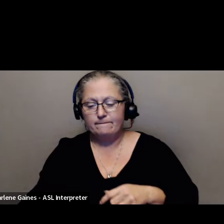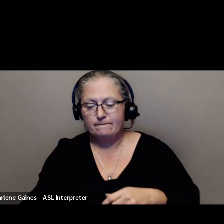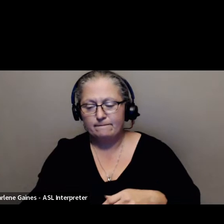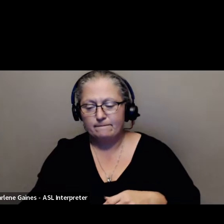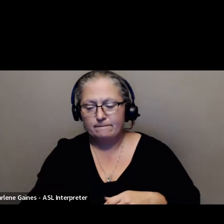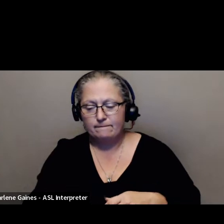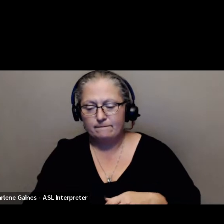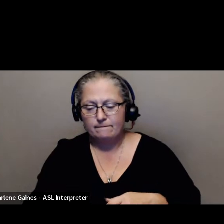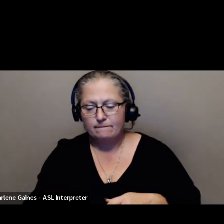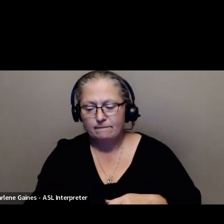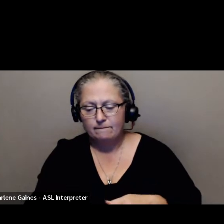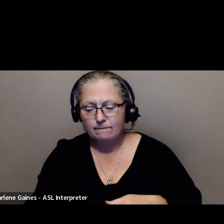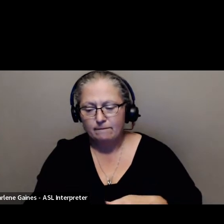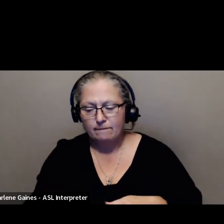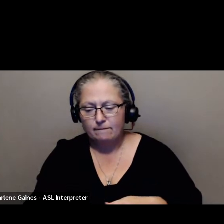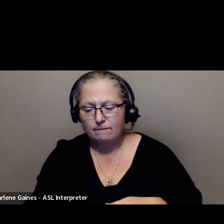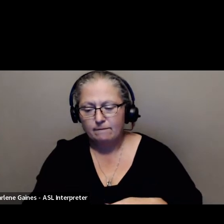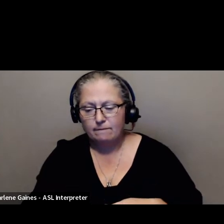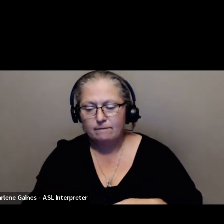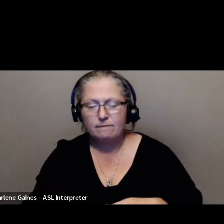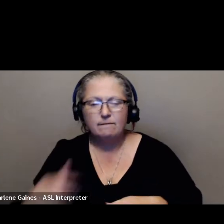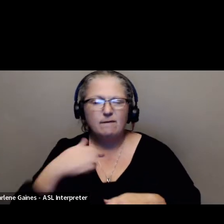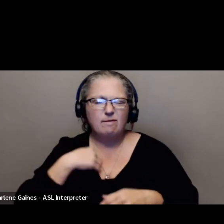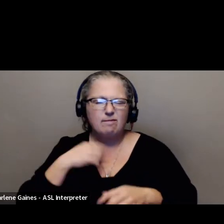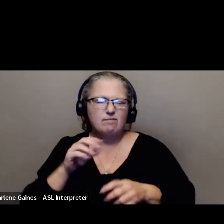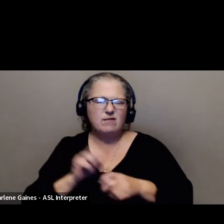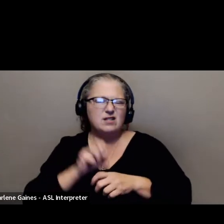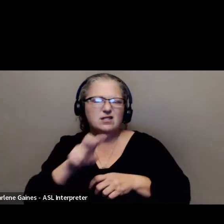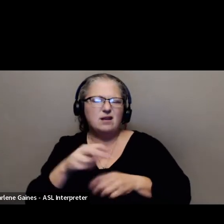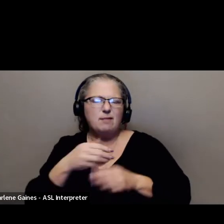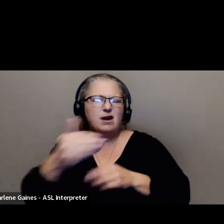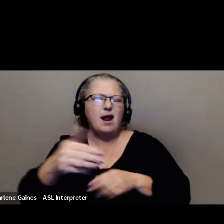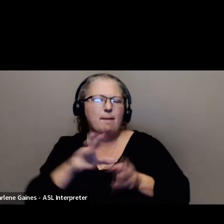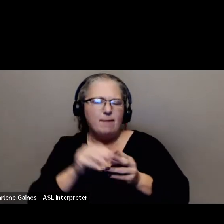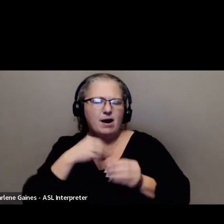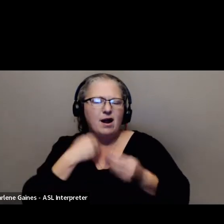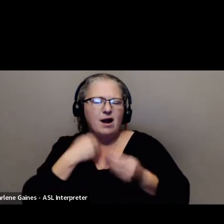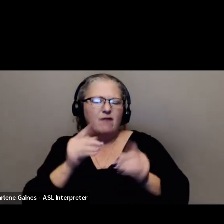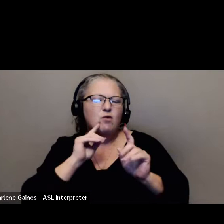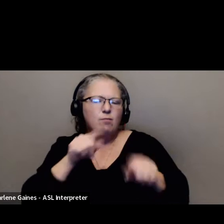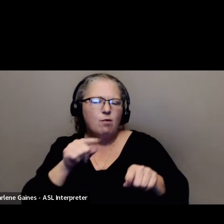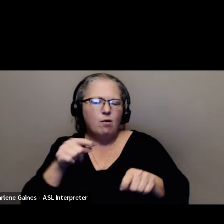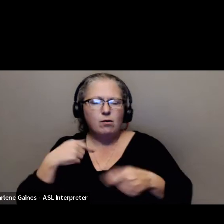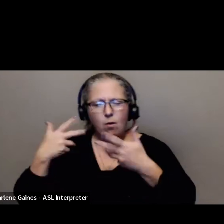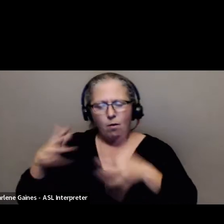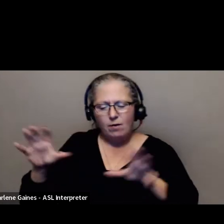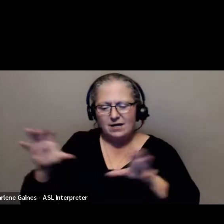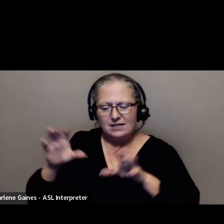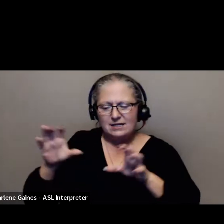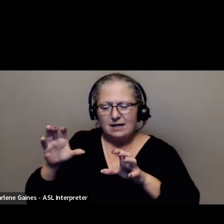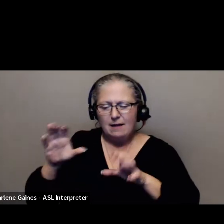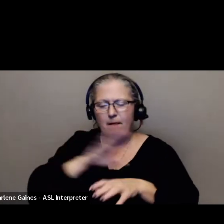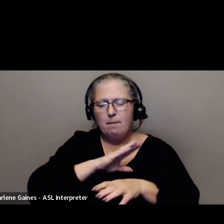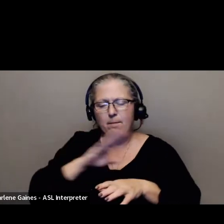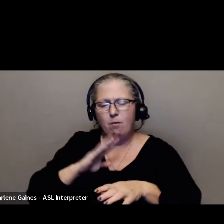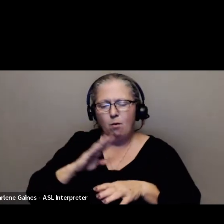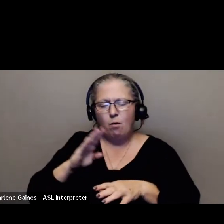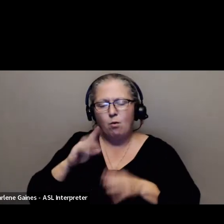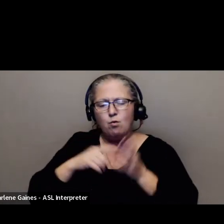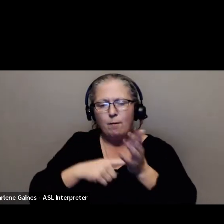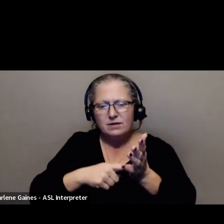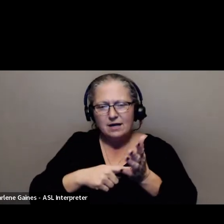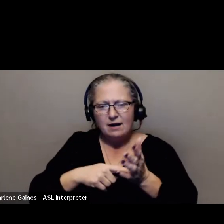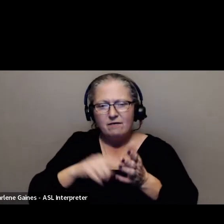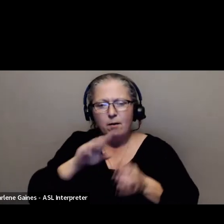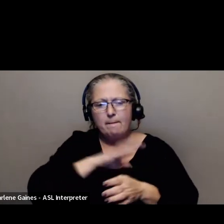I'm going to skip over my report. I'll give it next week or next meeting. We already did the student board representatives.